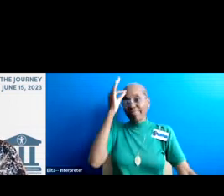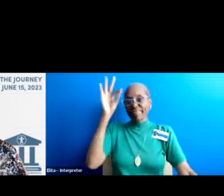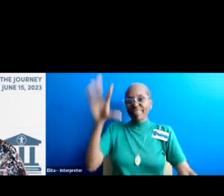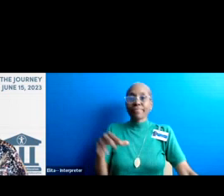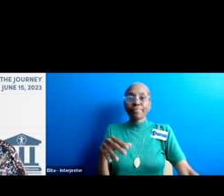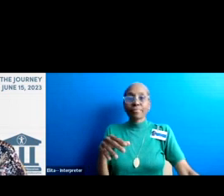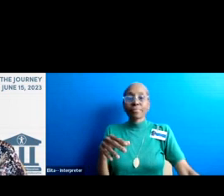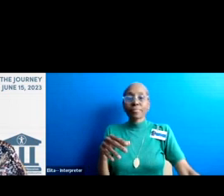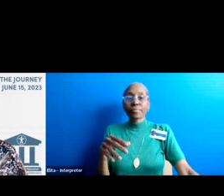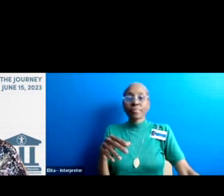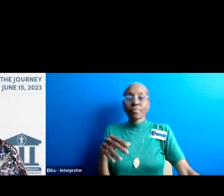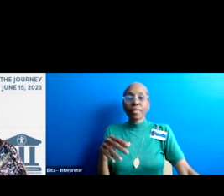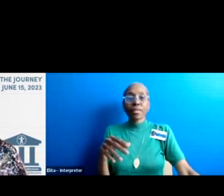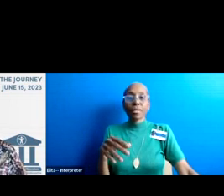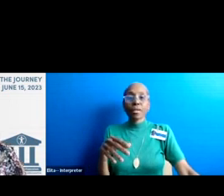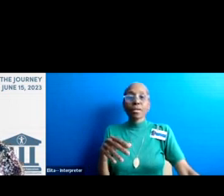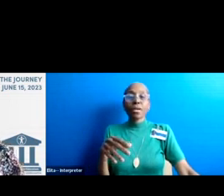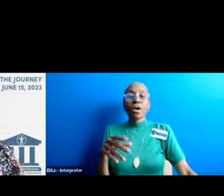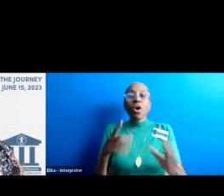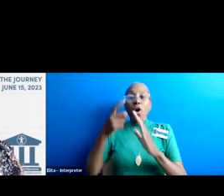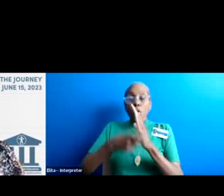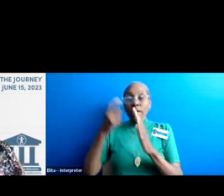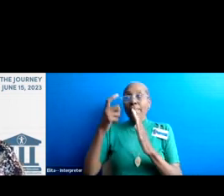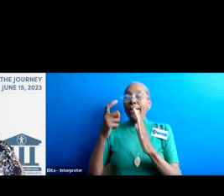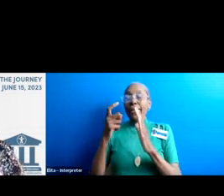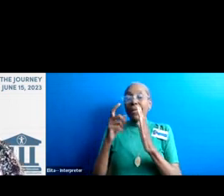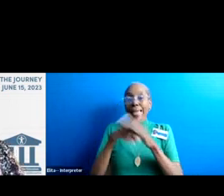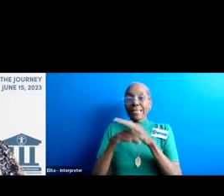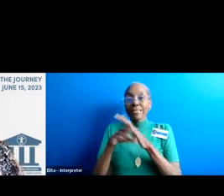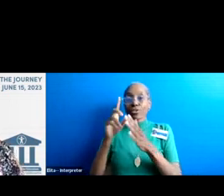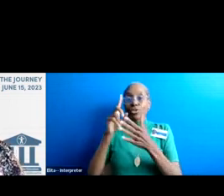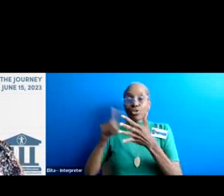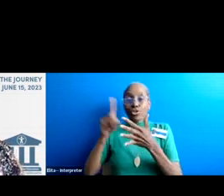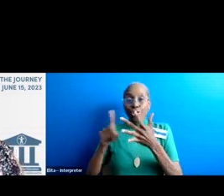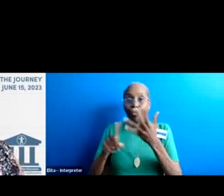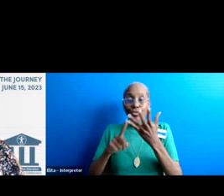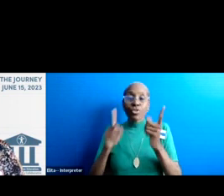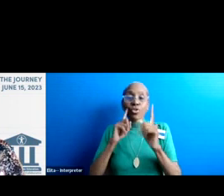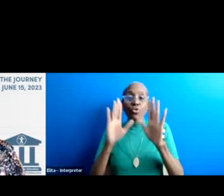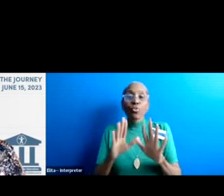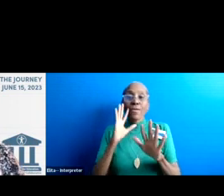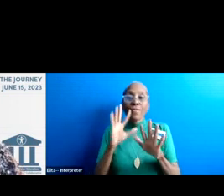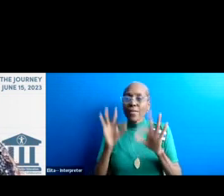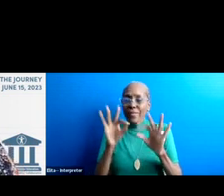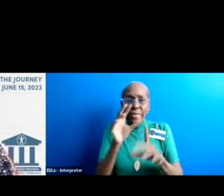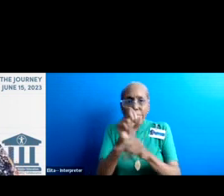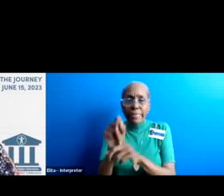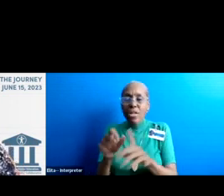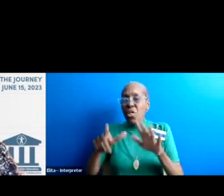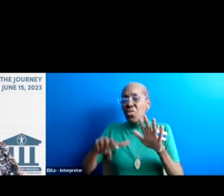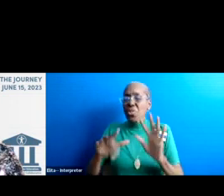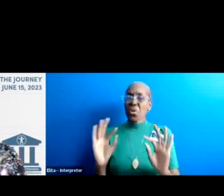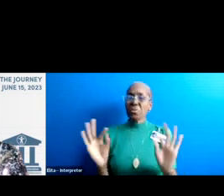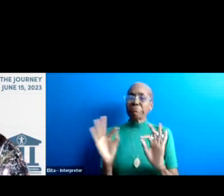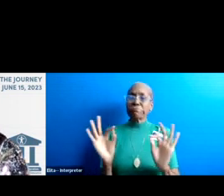here. Automatic accessibility checkers are great for finding some of the